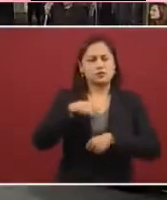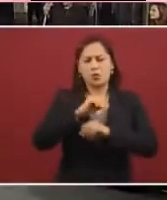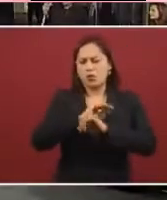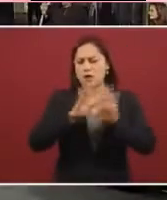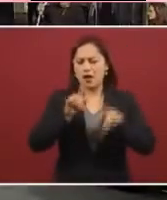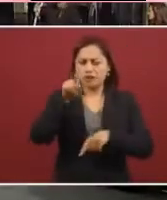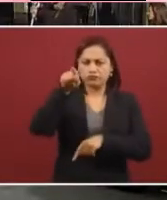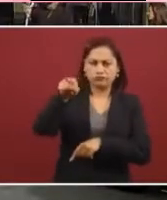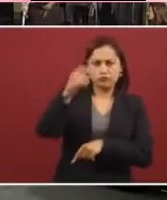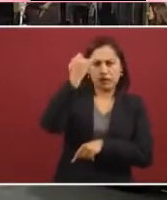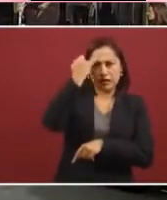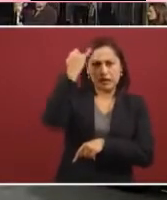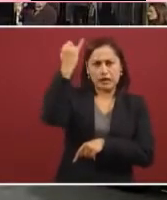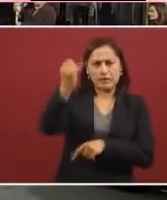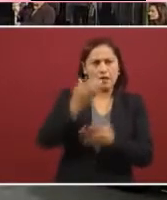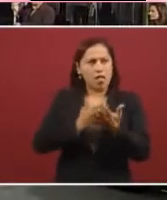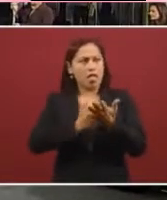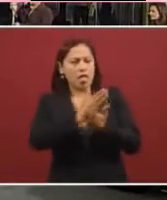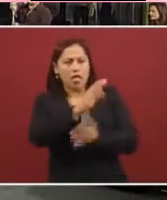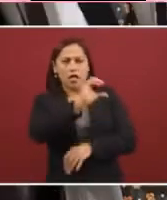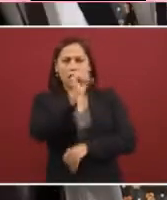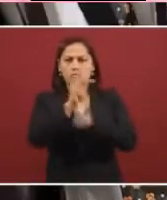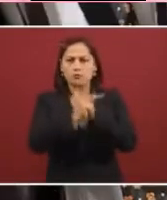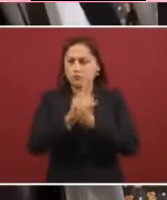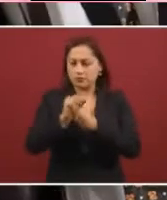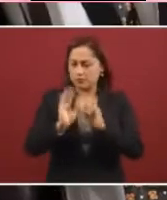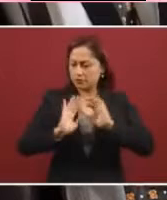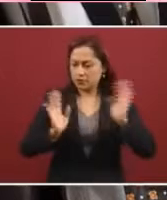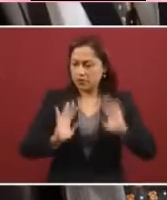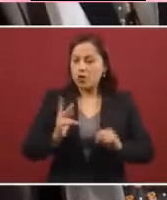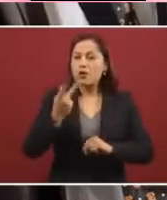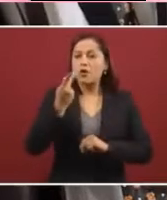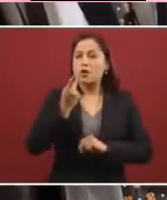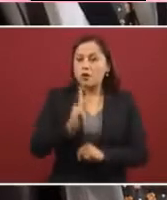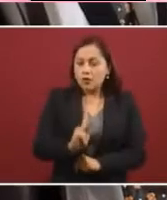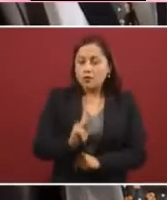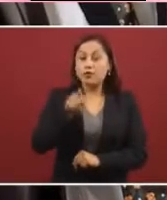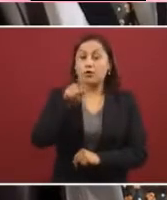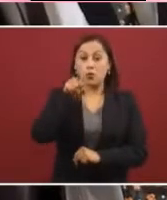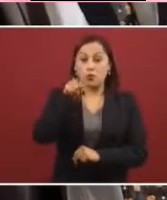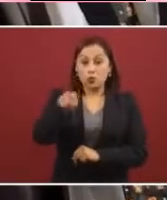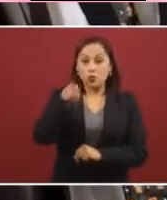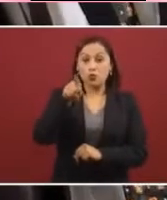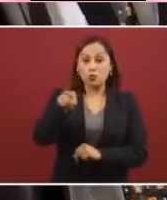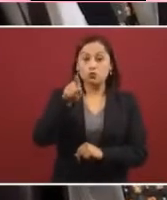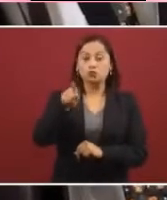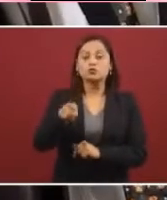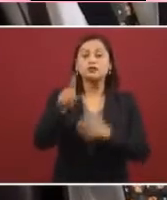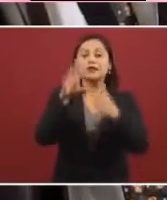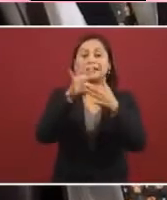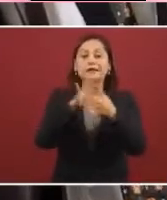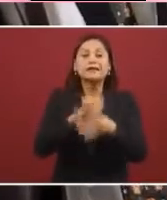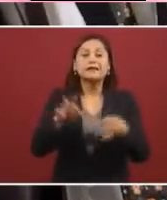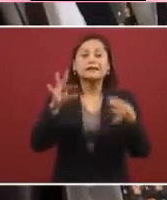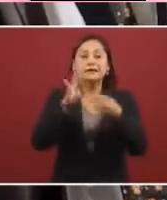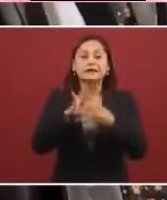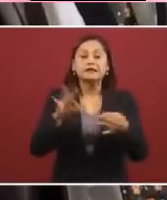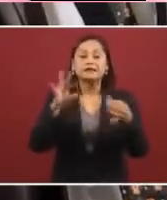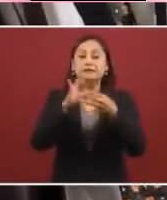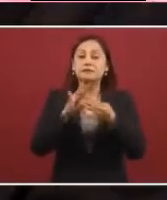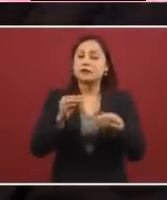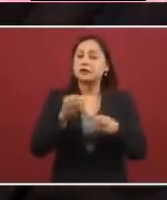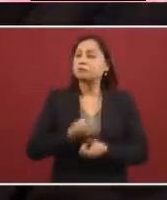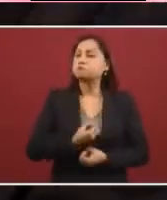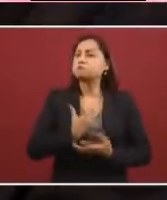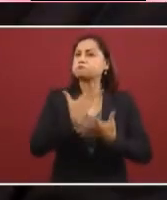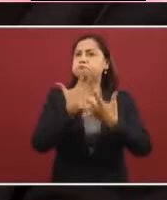threatening tariffs again. What is your perception regarding the U.S. and the people of the U.S.? And Donald